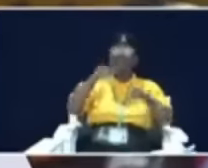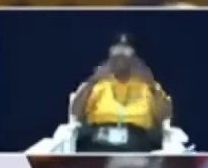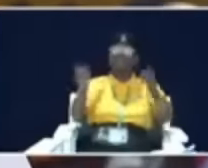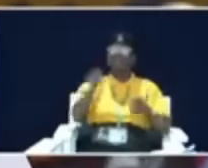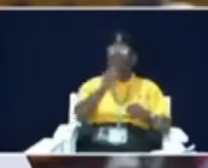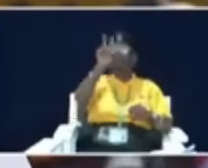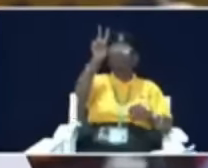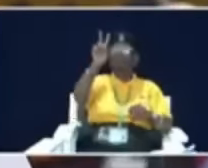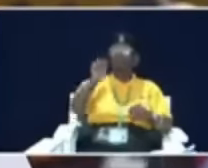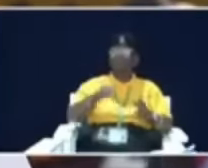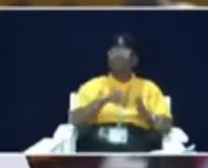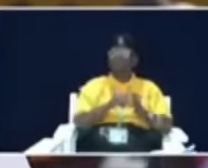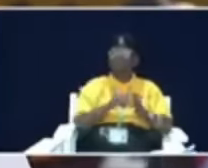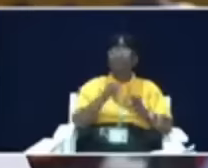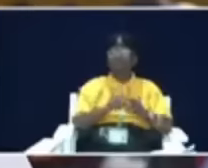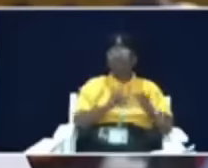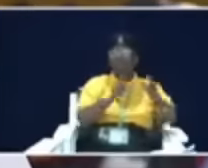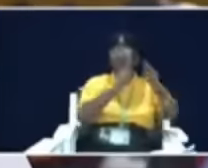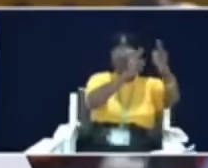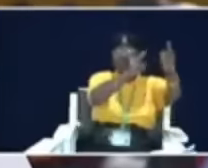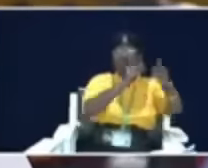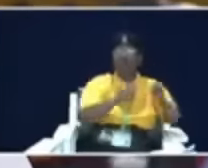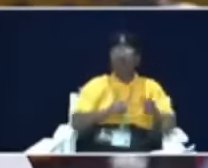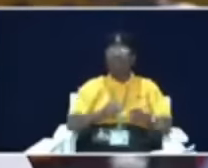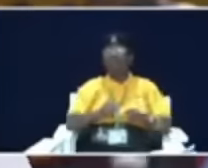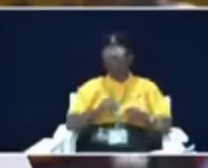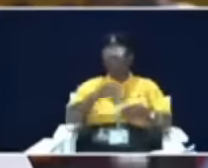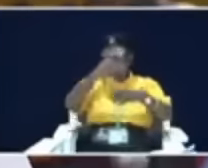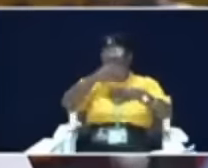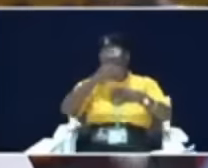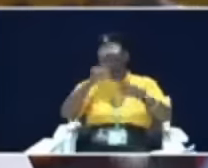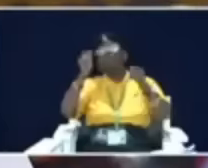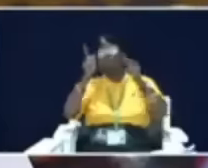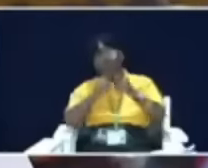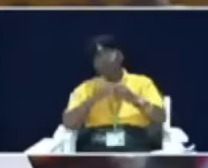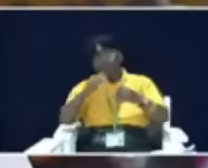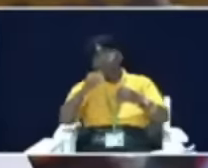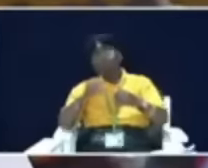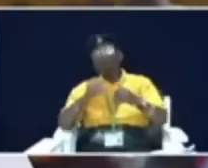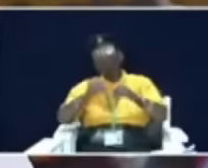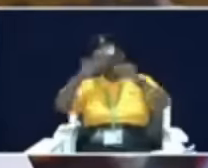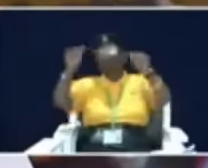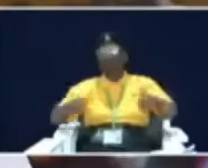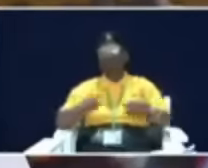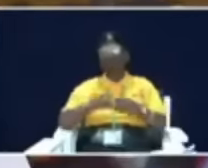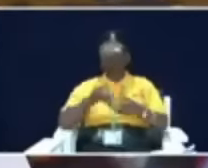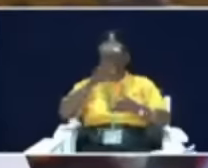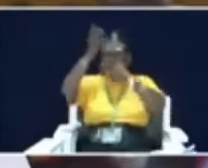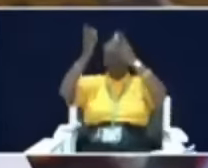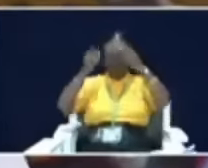altar and come and cry unto him for the salvation of your soul. And if